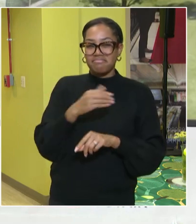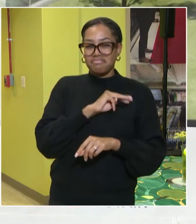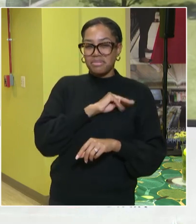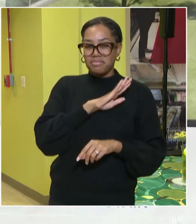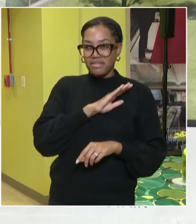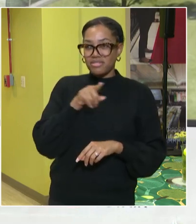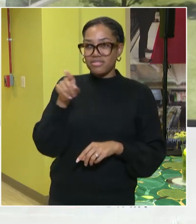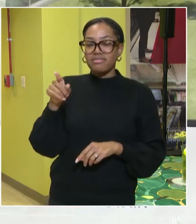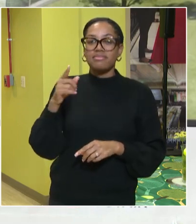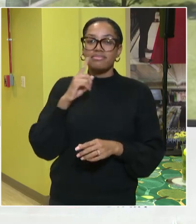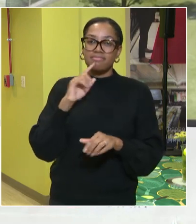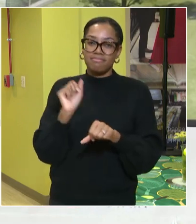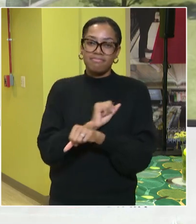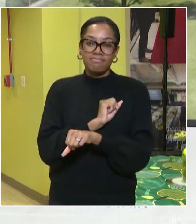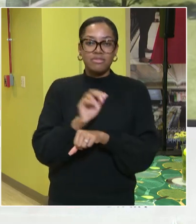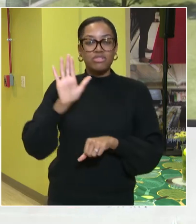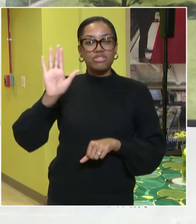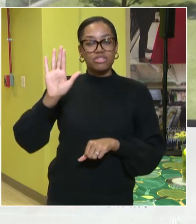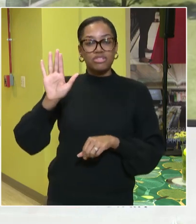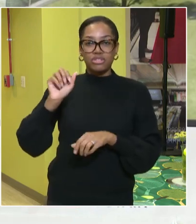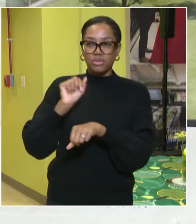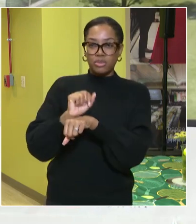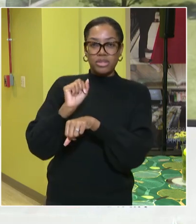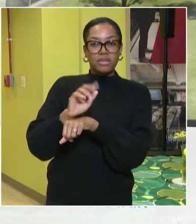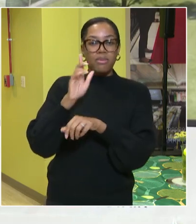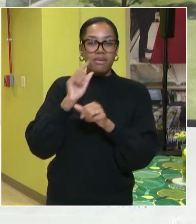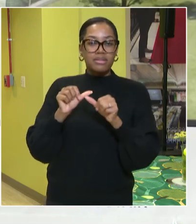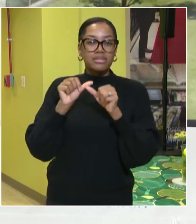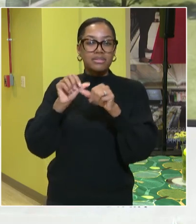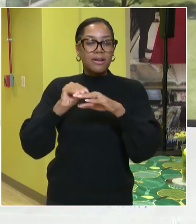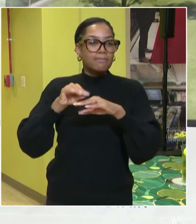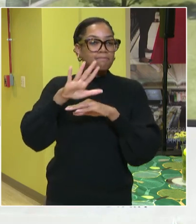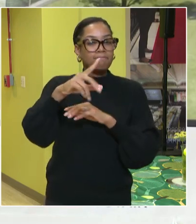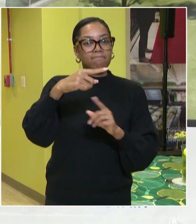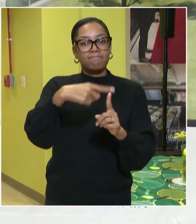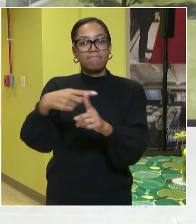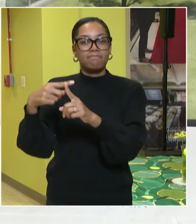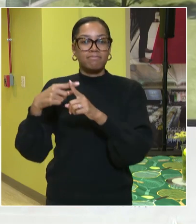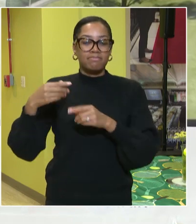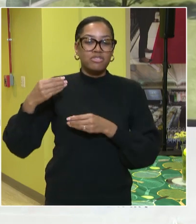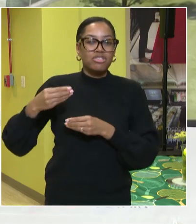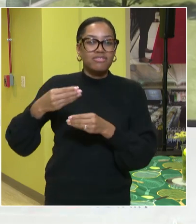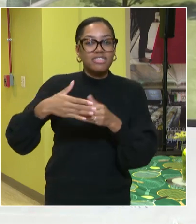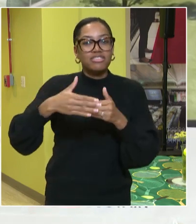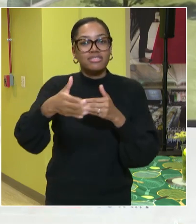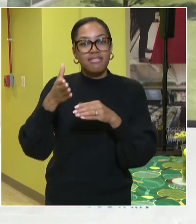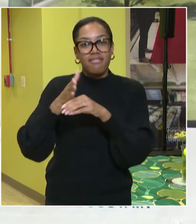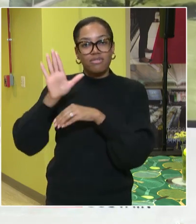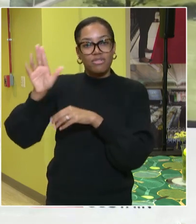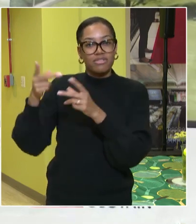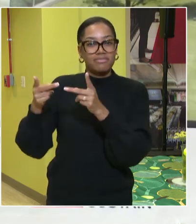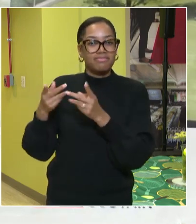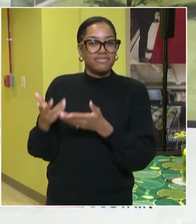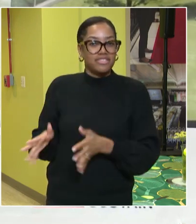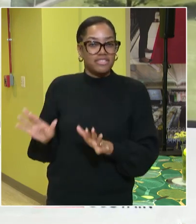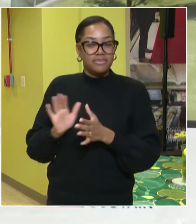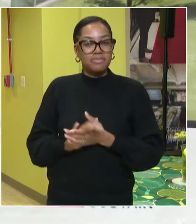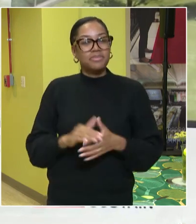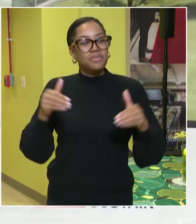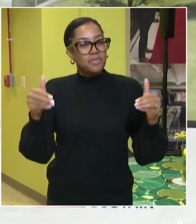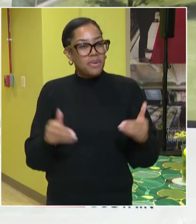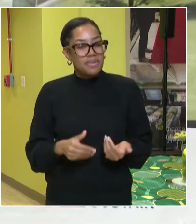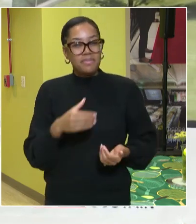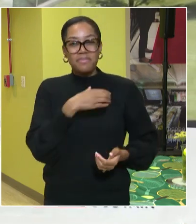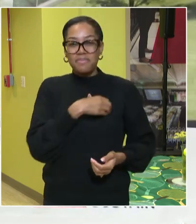will continue to shape Washington, D.C. for generations to come. So please join me in welcoming the Mayor of